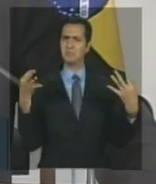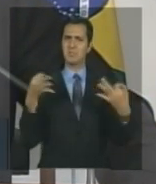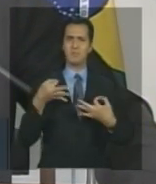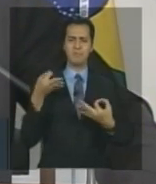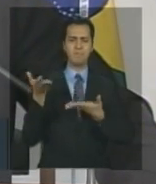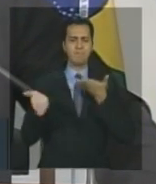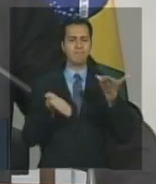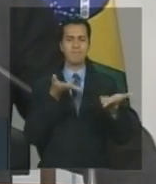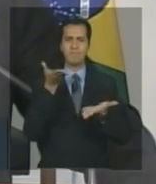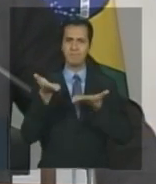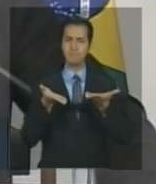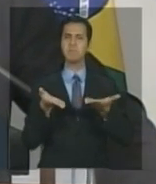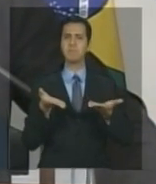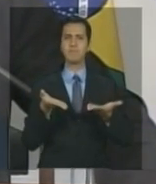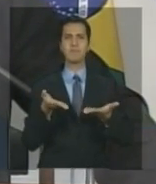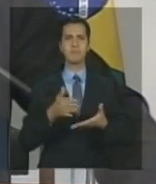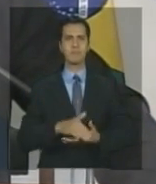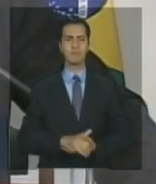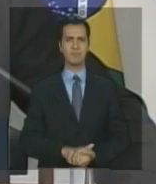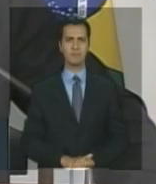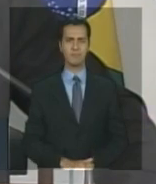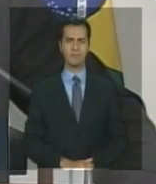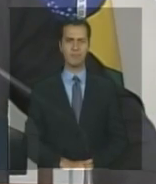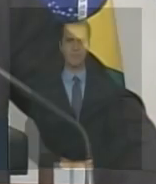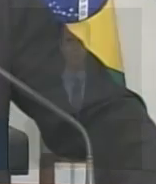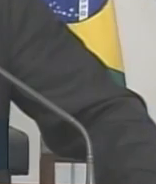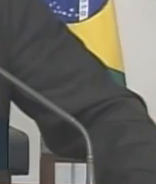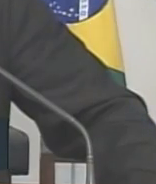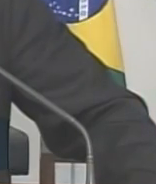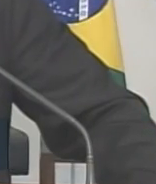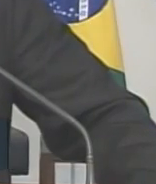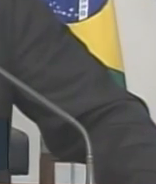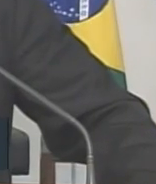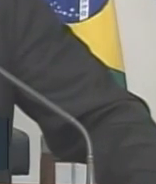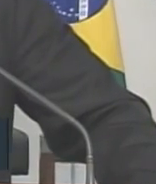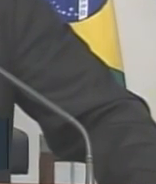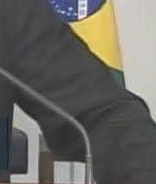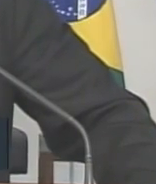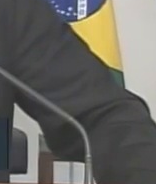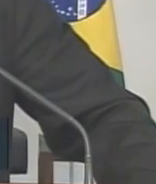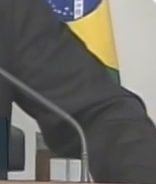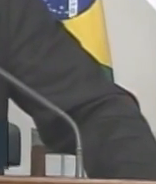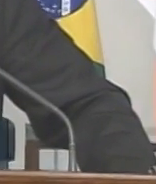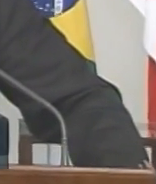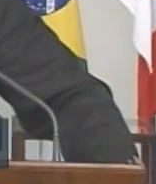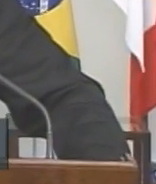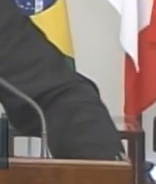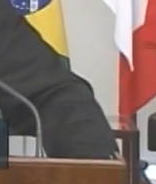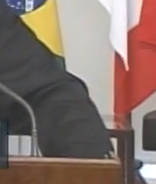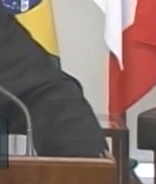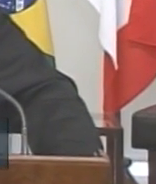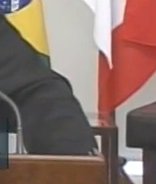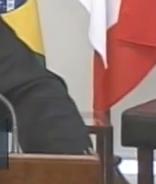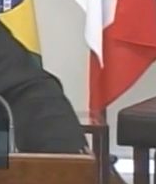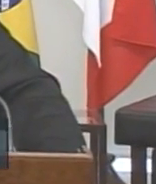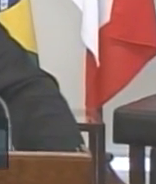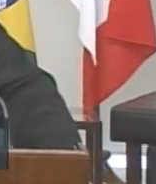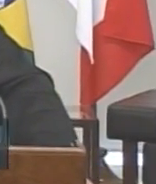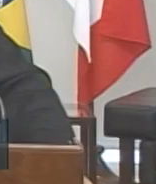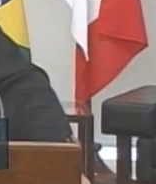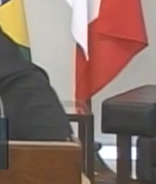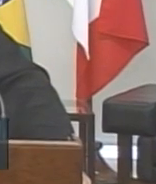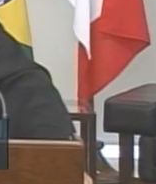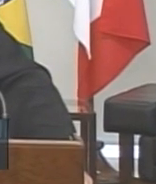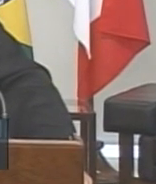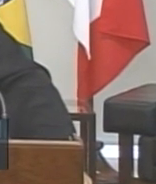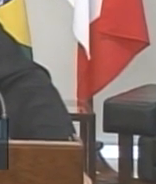is in the context of a substantial number of visits. My predecessor was here in 2008. Our prime minister